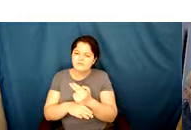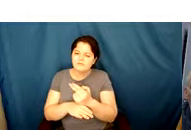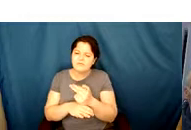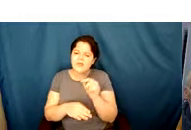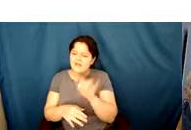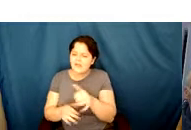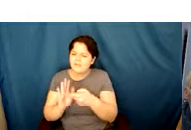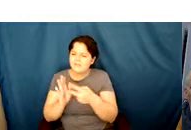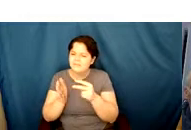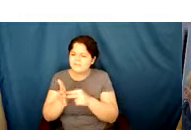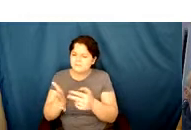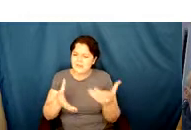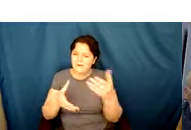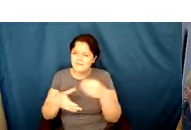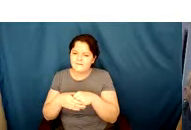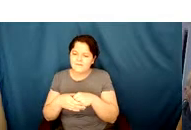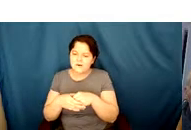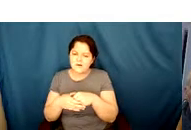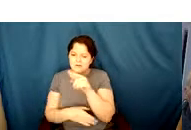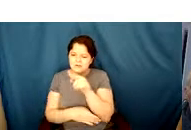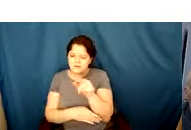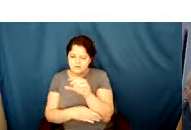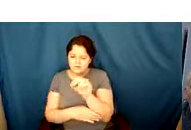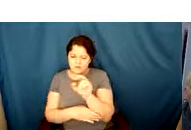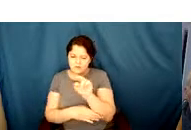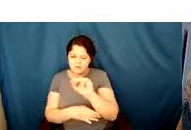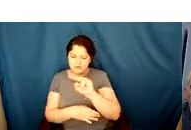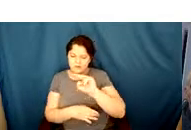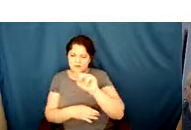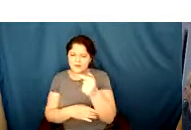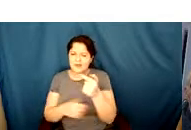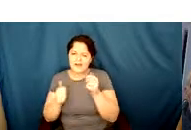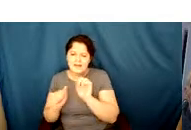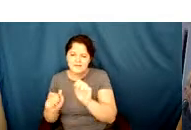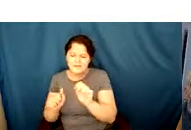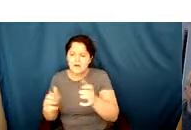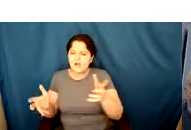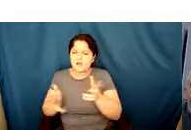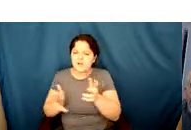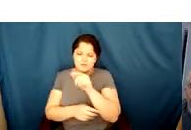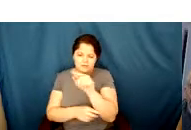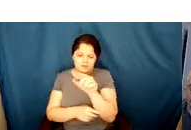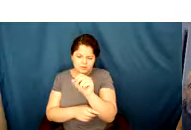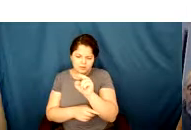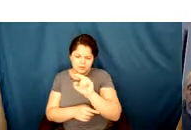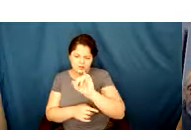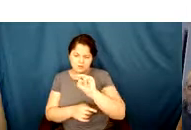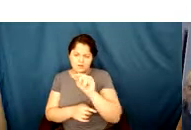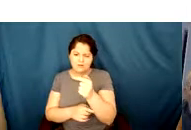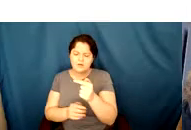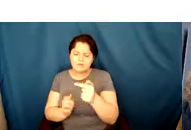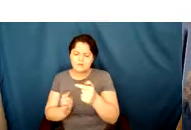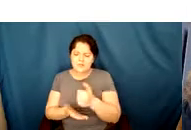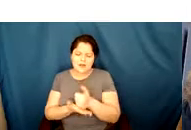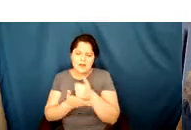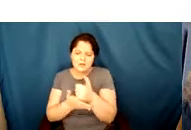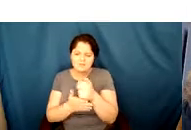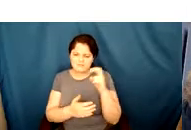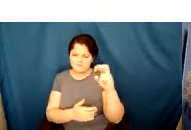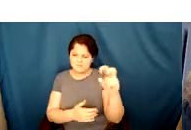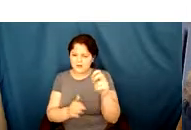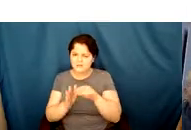in Dormont's zoning efforts and encouraging zoning that will support transit-oriented development. Next